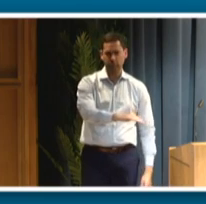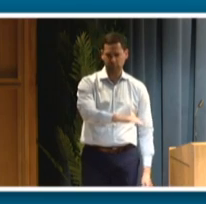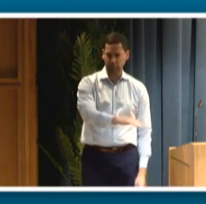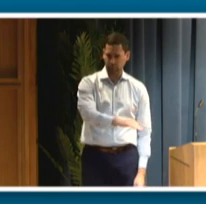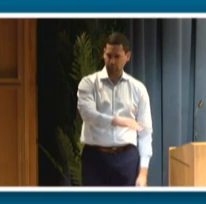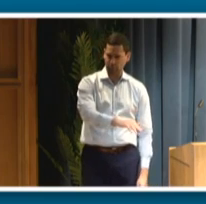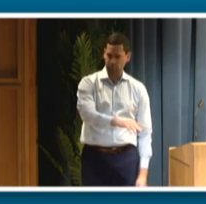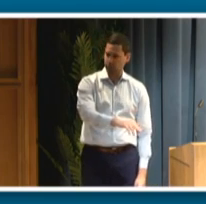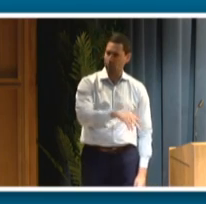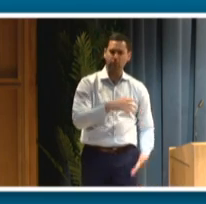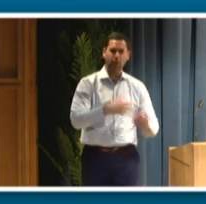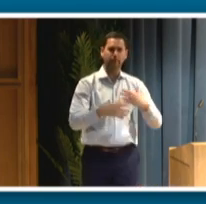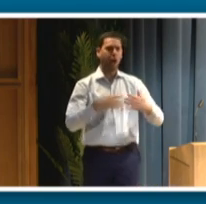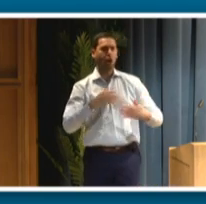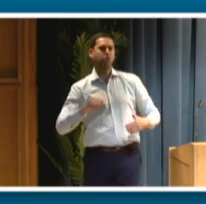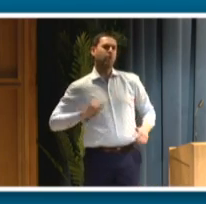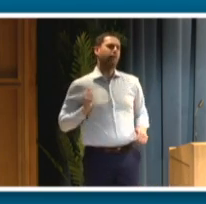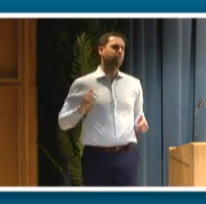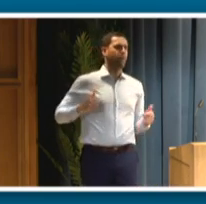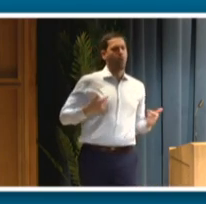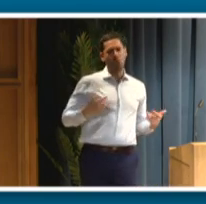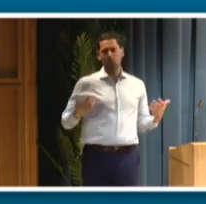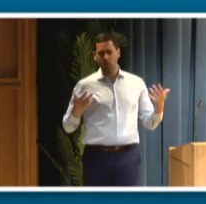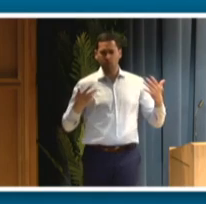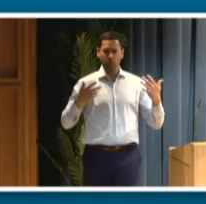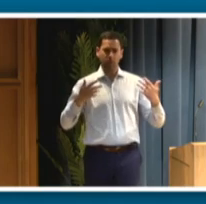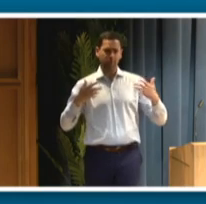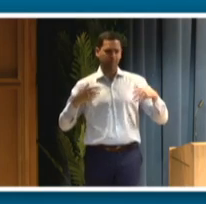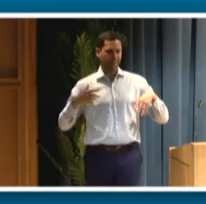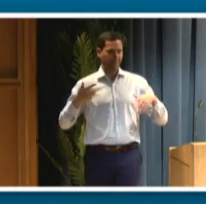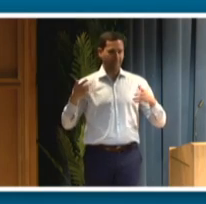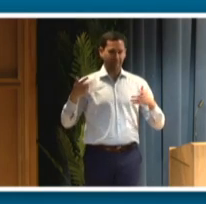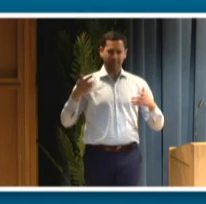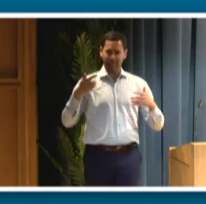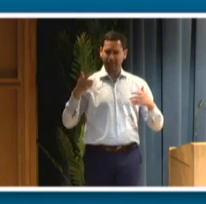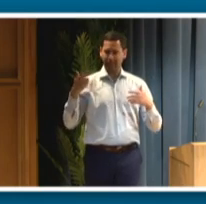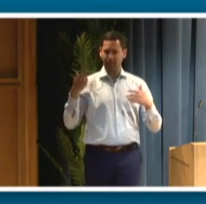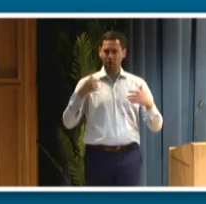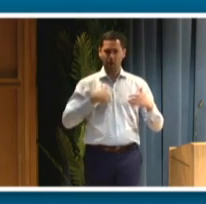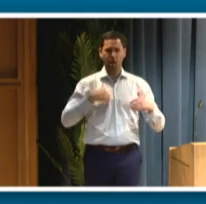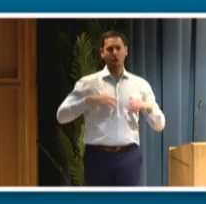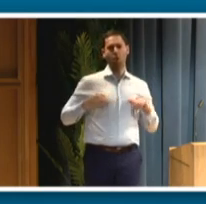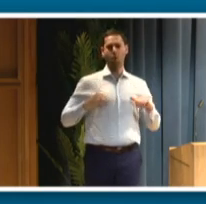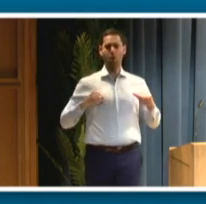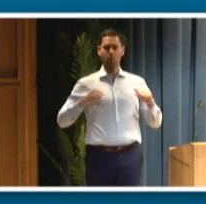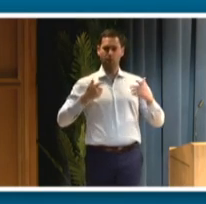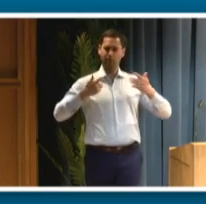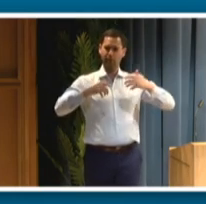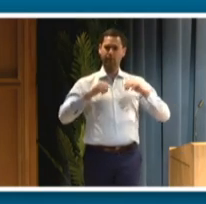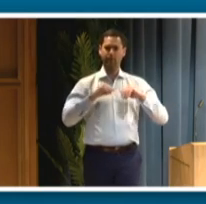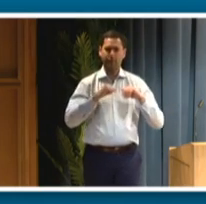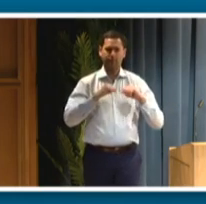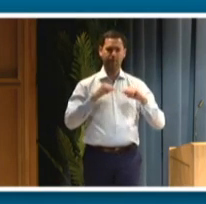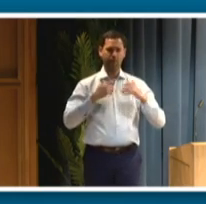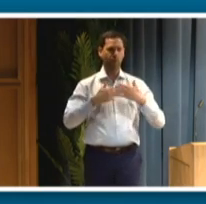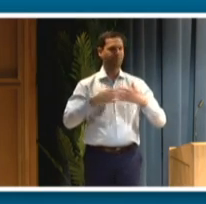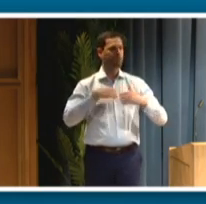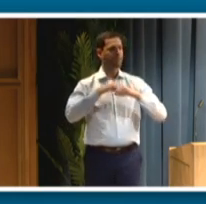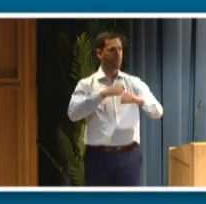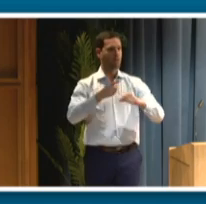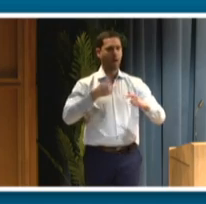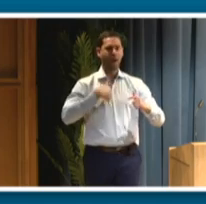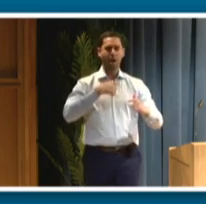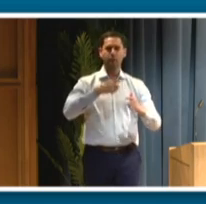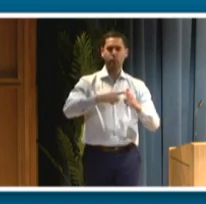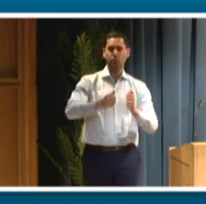It doesn't matter how tough they posture themselves to be. It doesn't matter how they sort of like gas themselves up for the. It doesn't matter whatever defense mechanism they have to have to